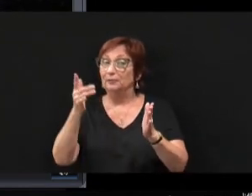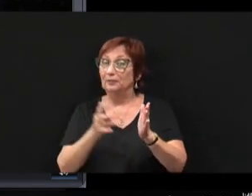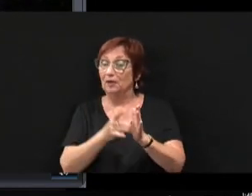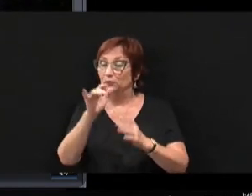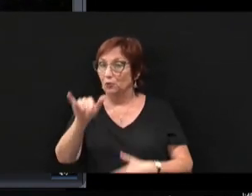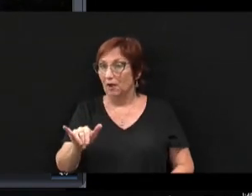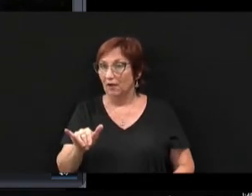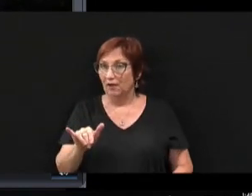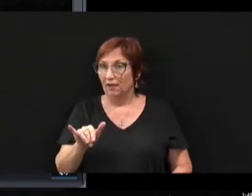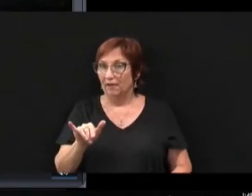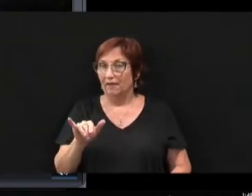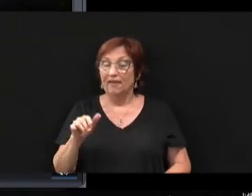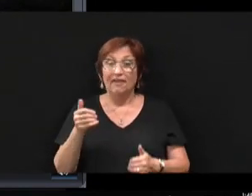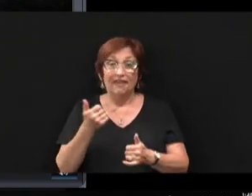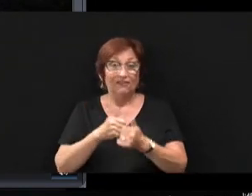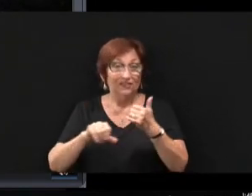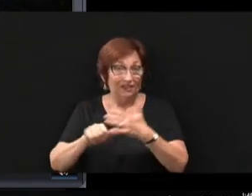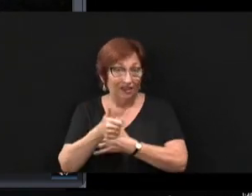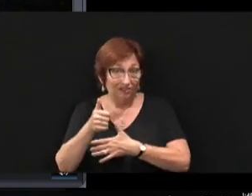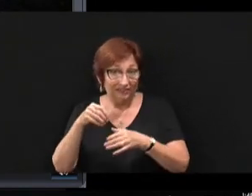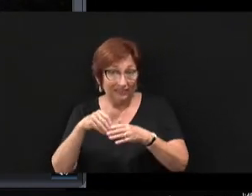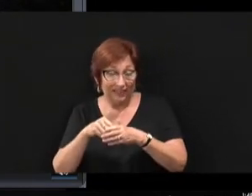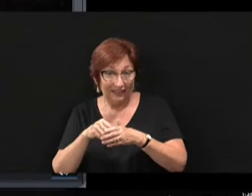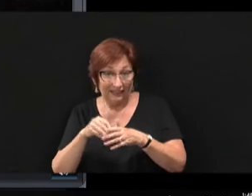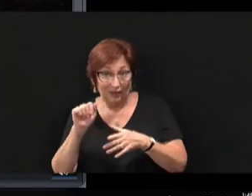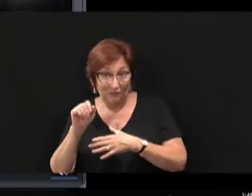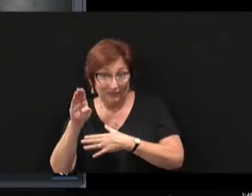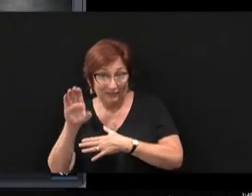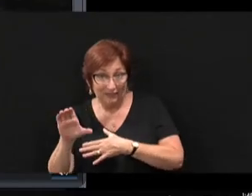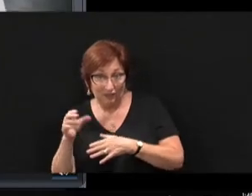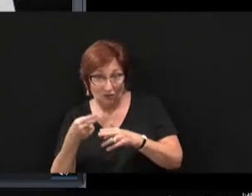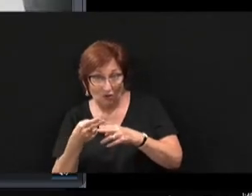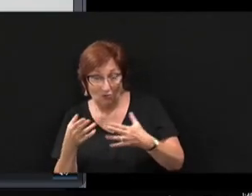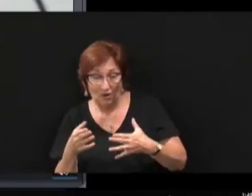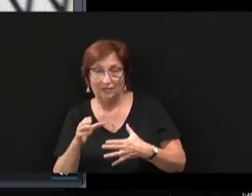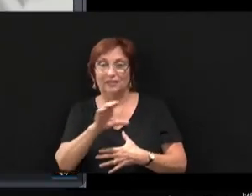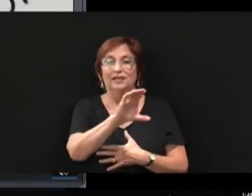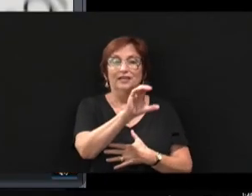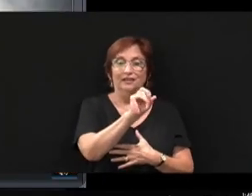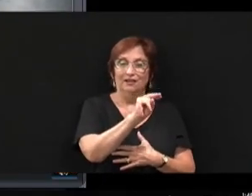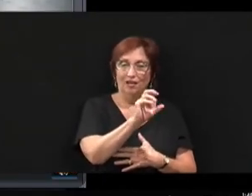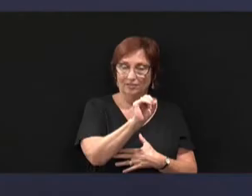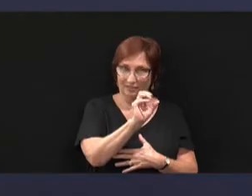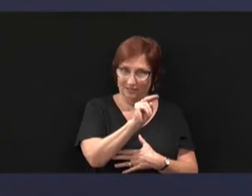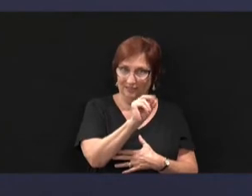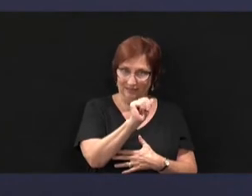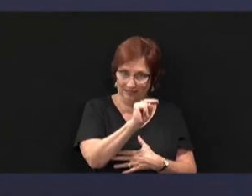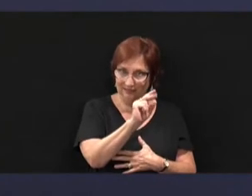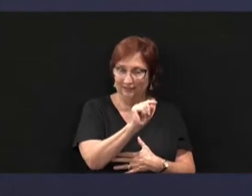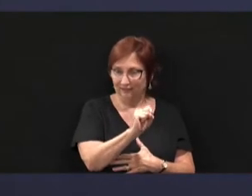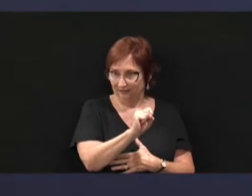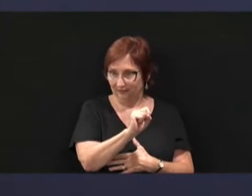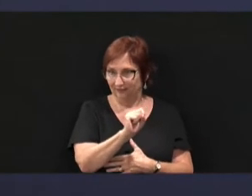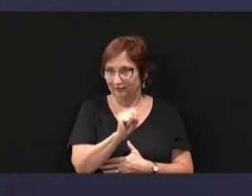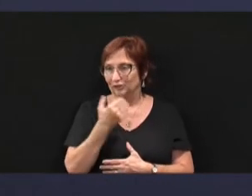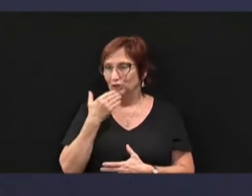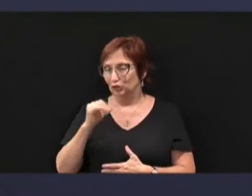And what is everything else in the alphabet called? Right. Good job.